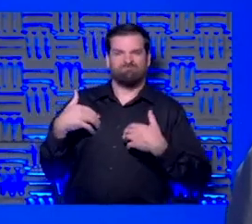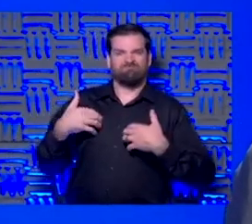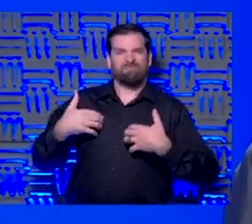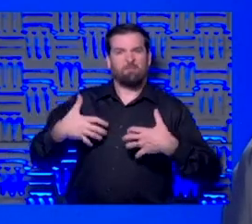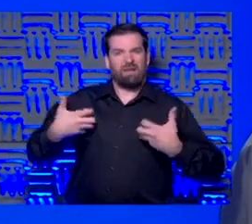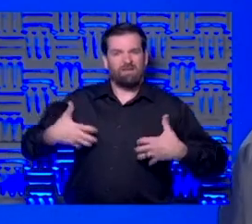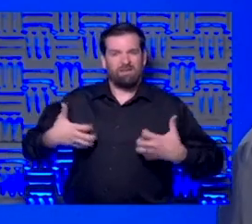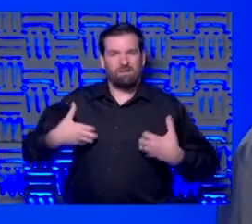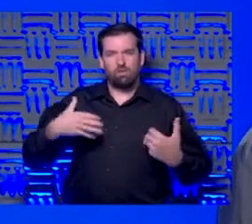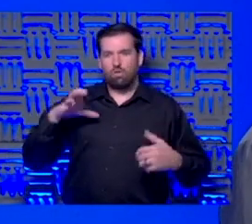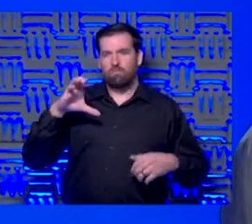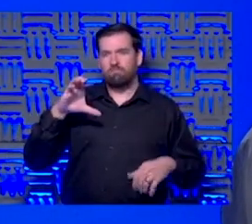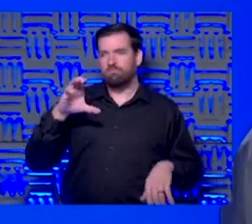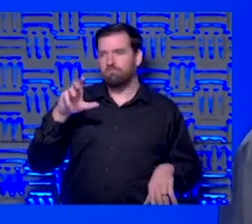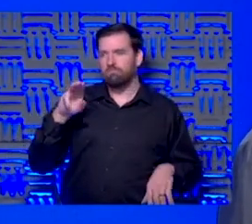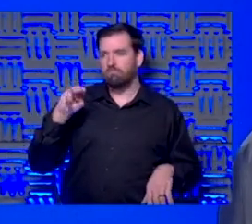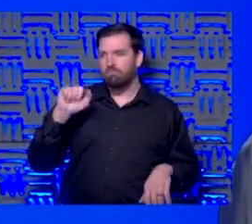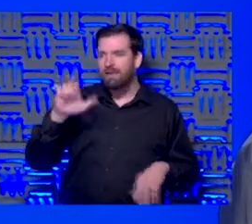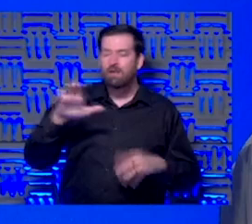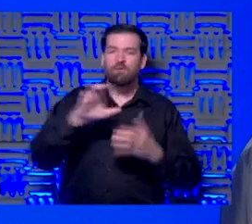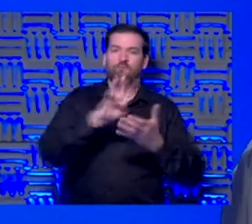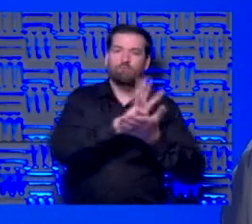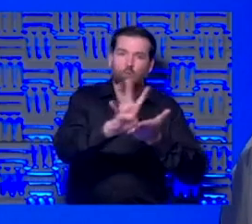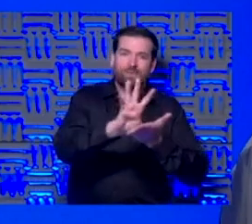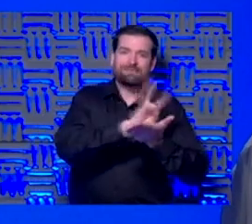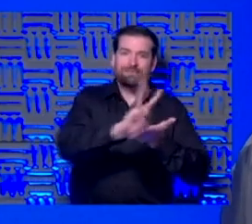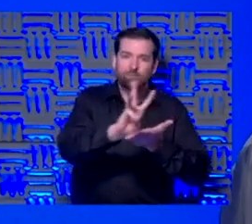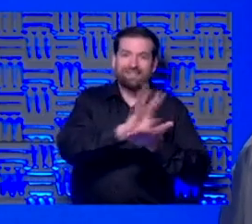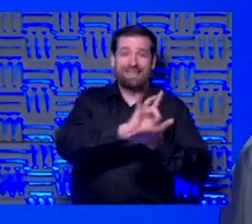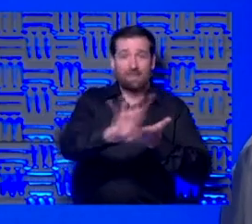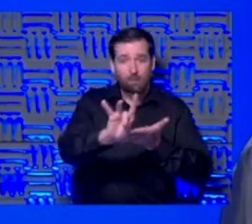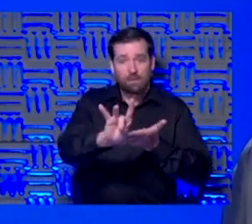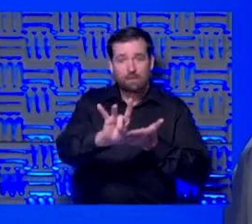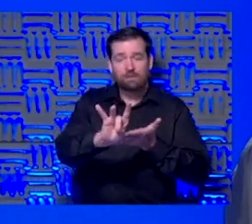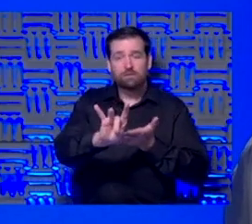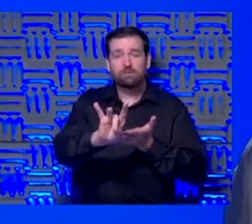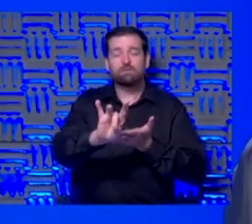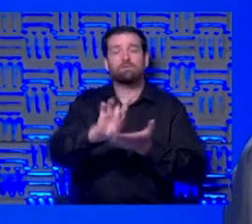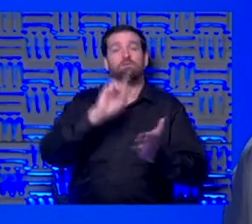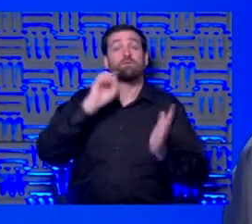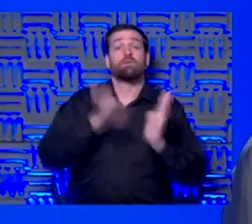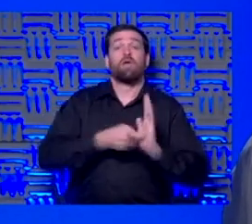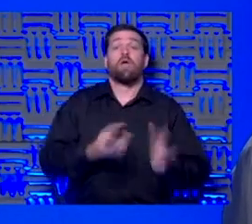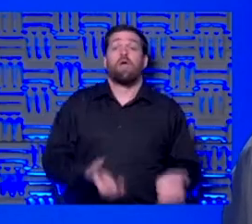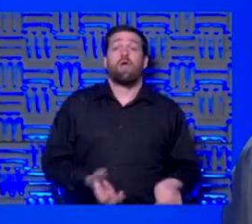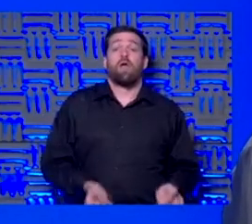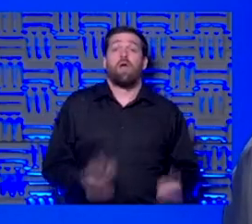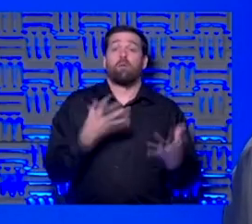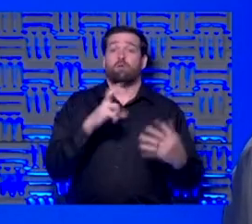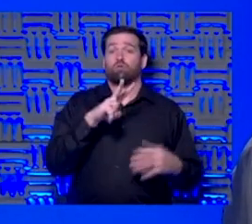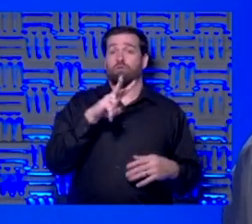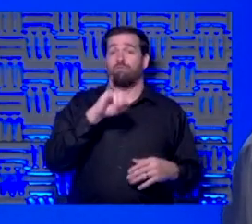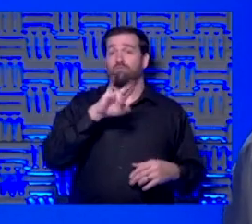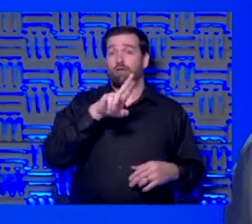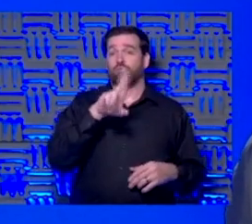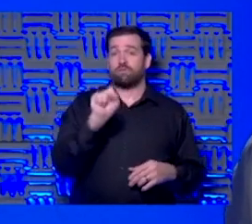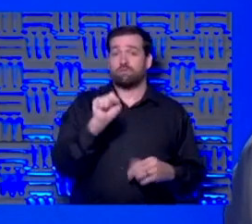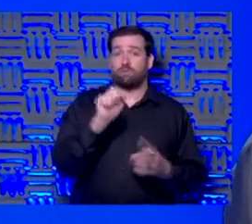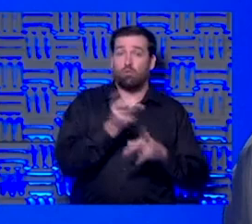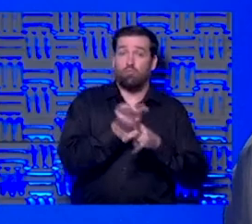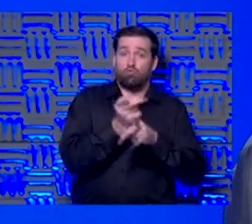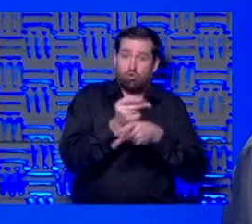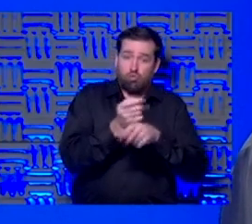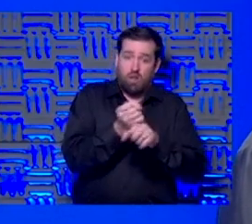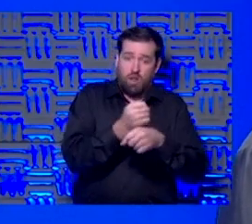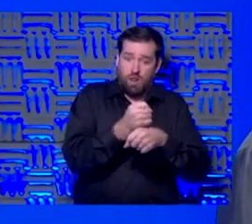different studies, 4 weeks to 6 to 8 weeks later, they found that actually the amount of virus that the monkeys produced was much